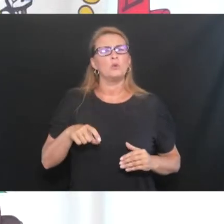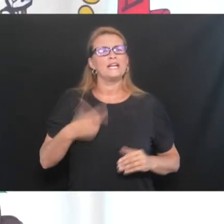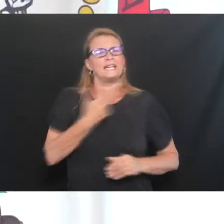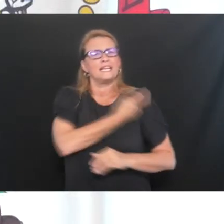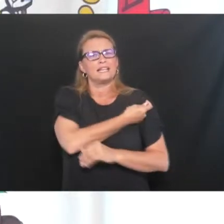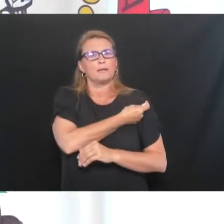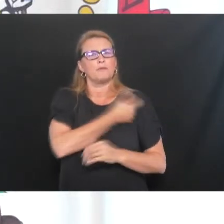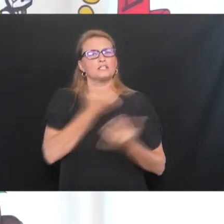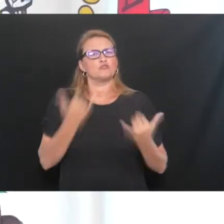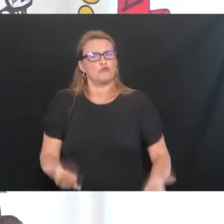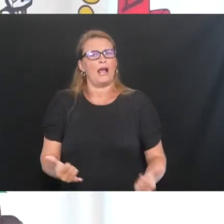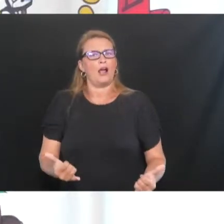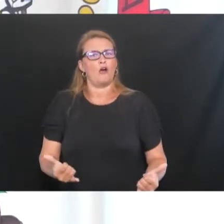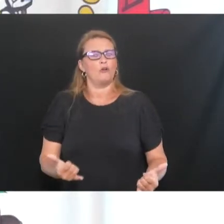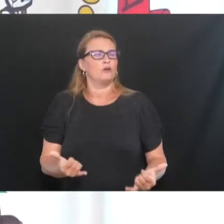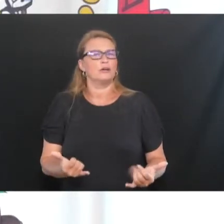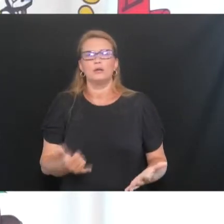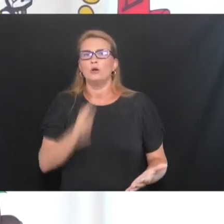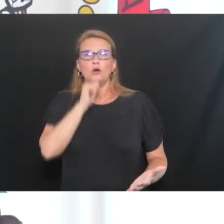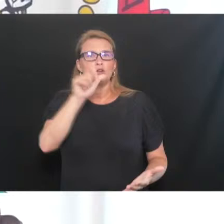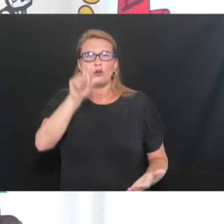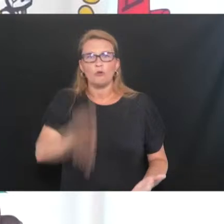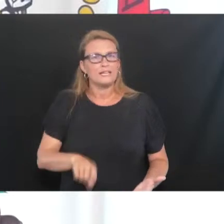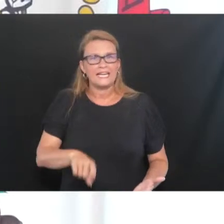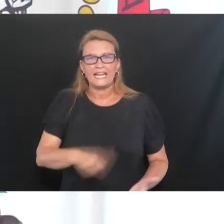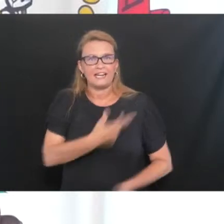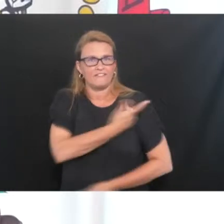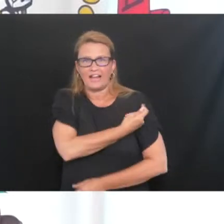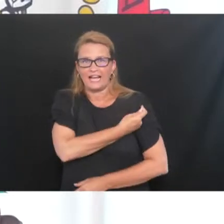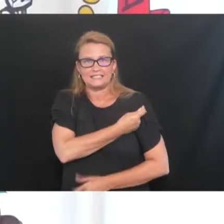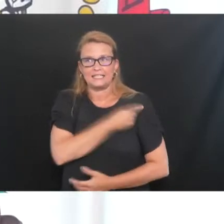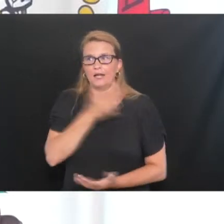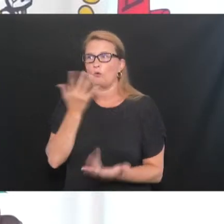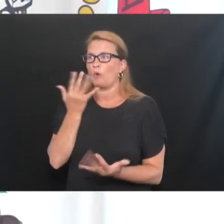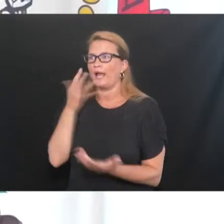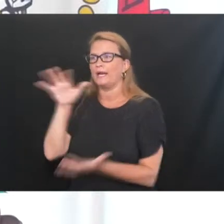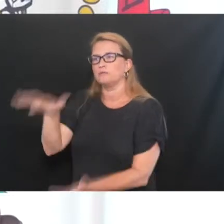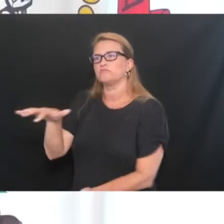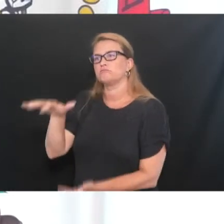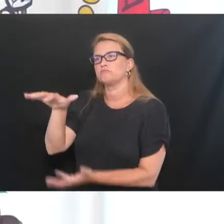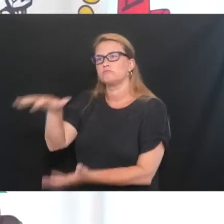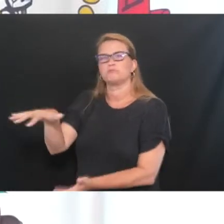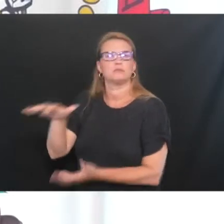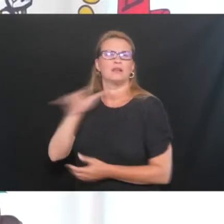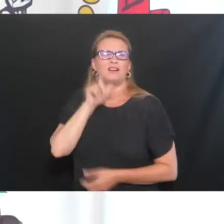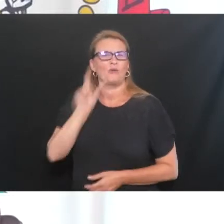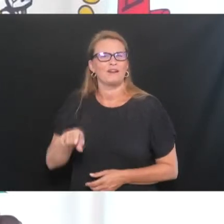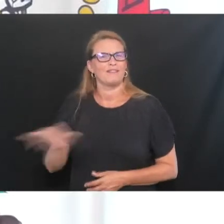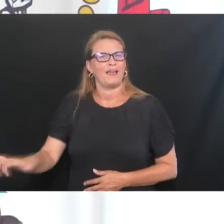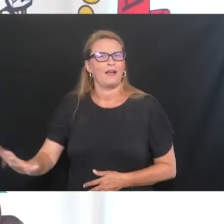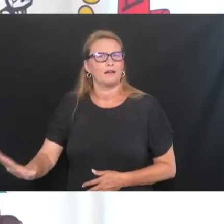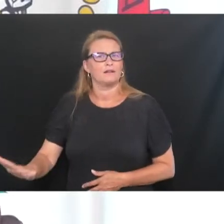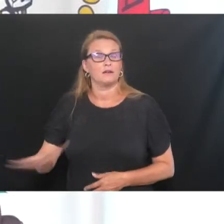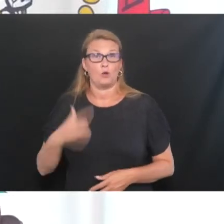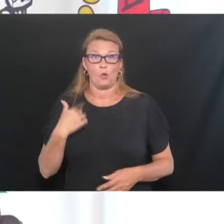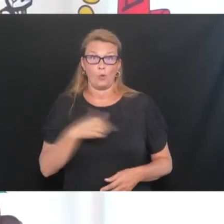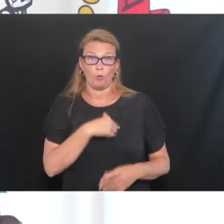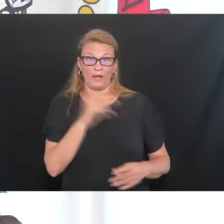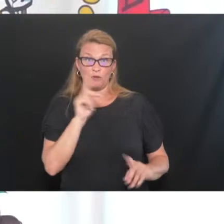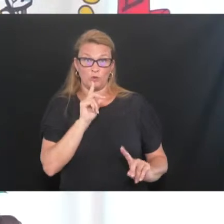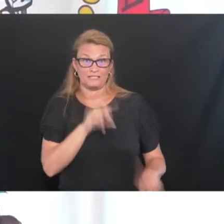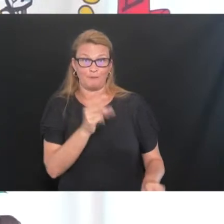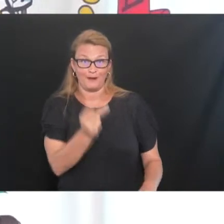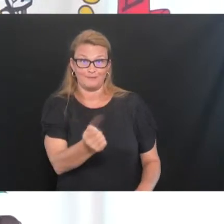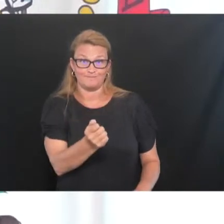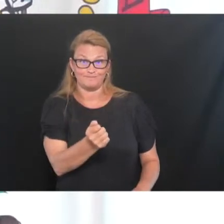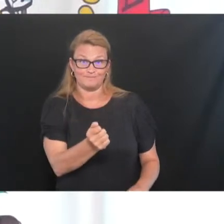now. We don't need the vaccine sitting on the shelf in the warehouse. We need to move, and we did, and we led the